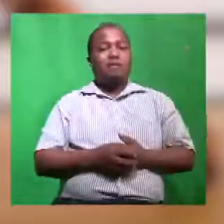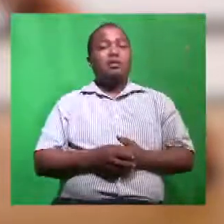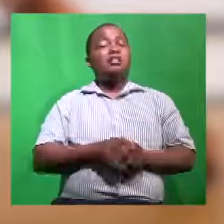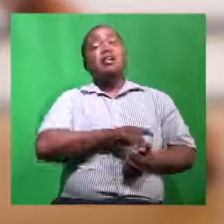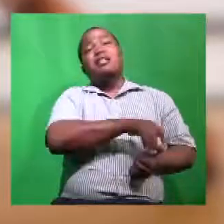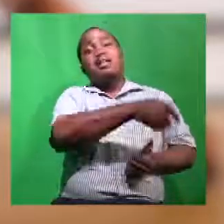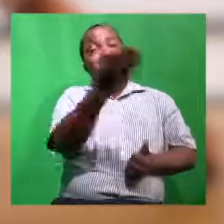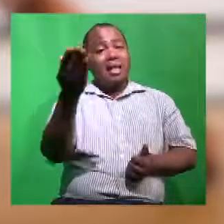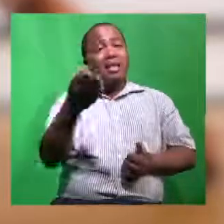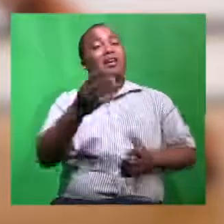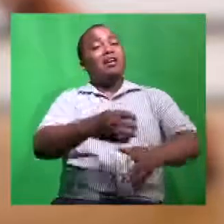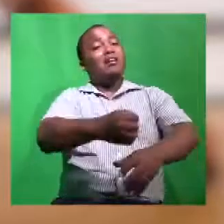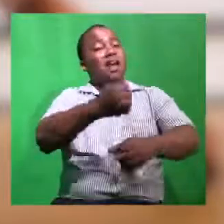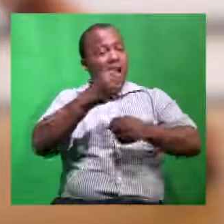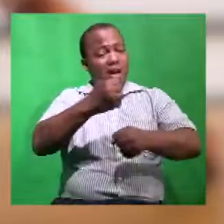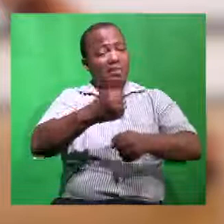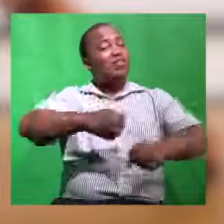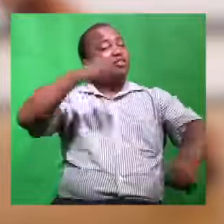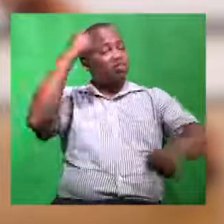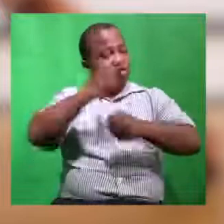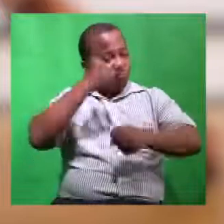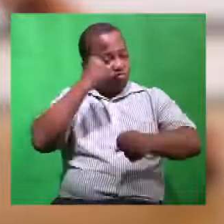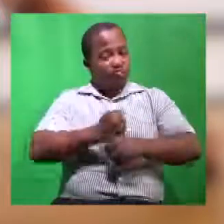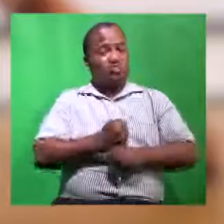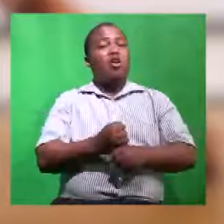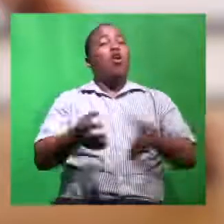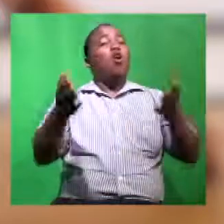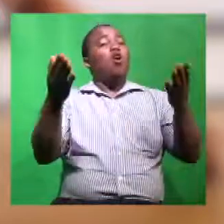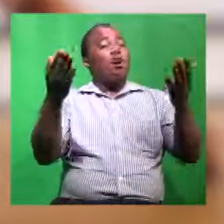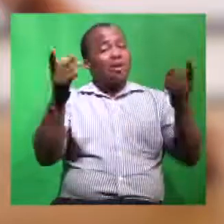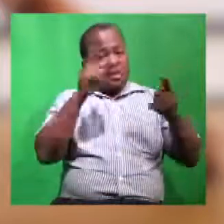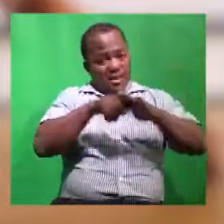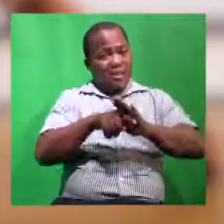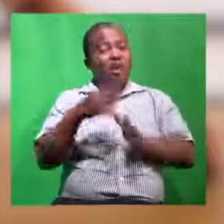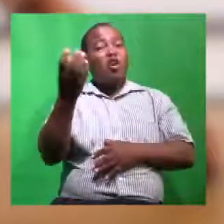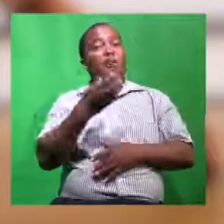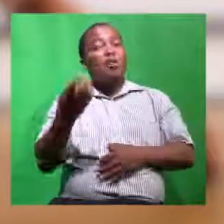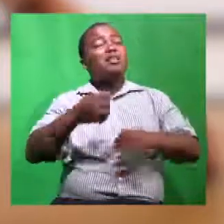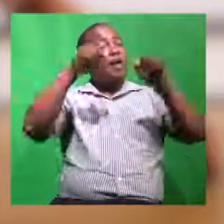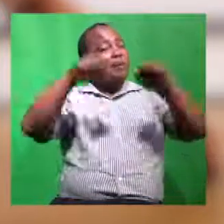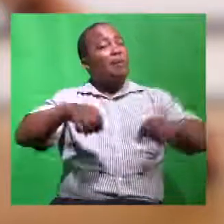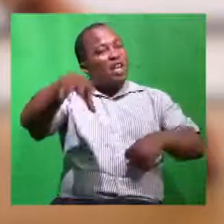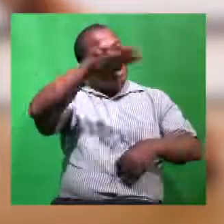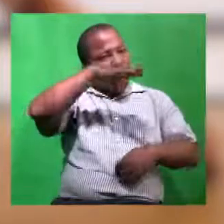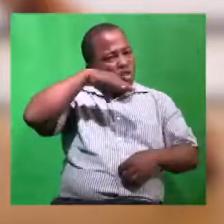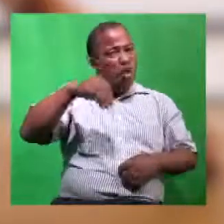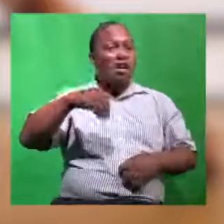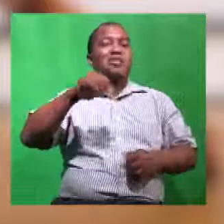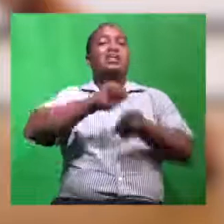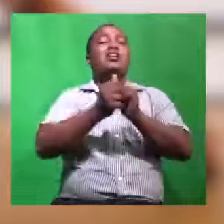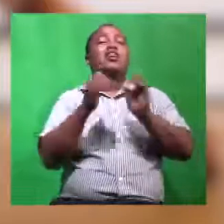and they can handle, they can do whatever they want in the communities, especially those legal